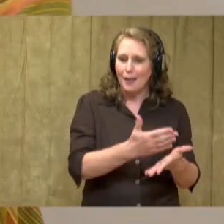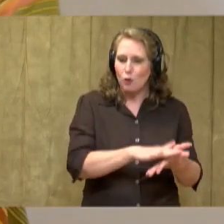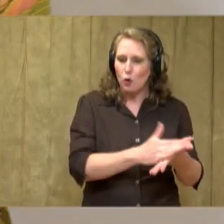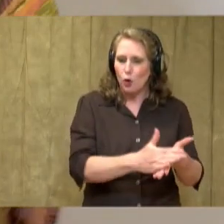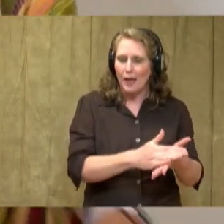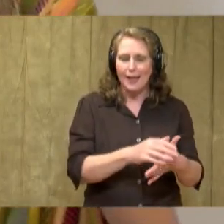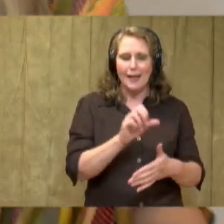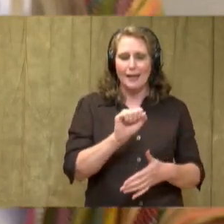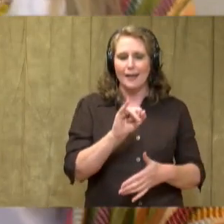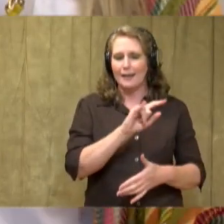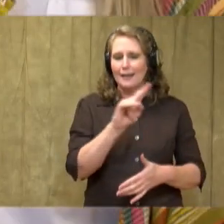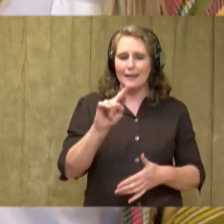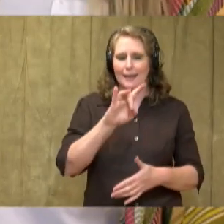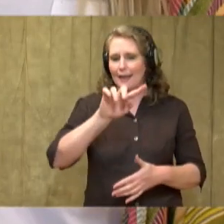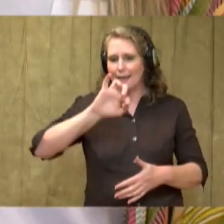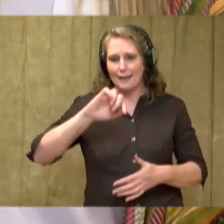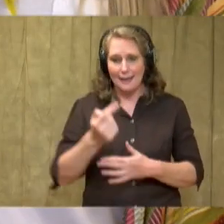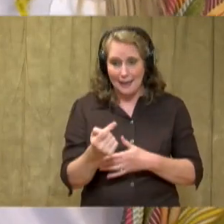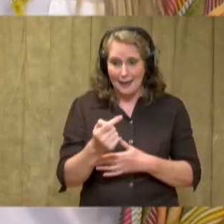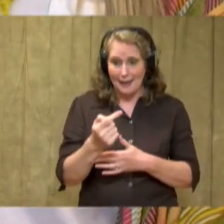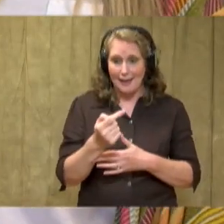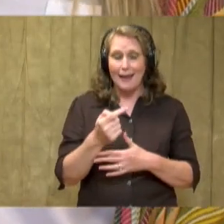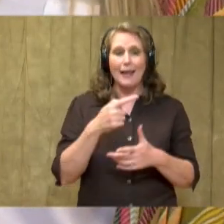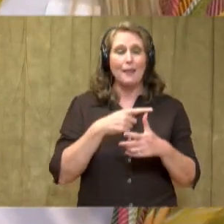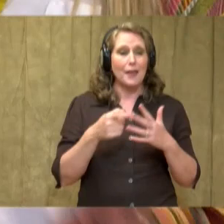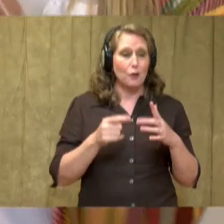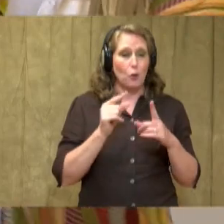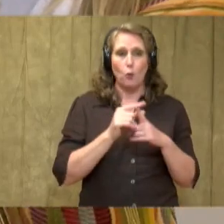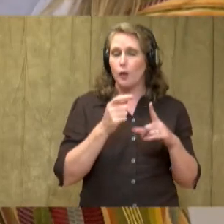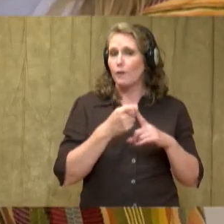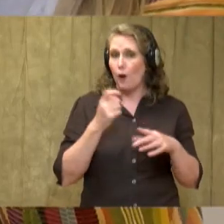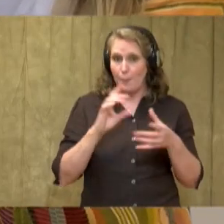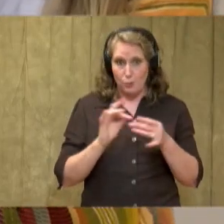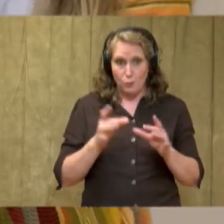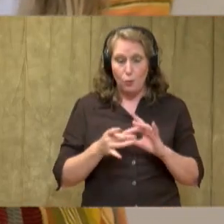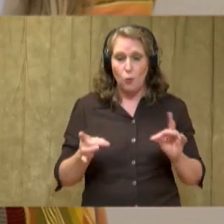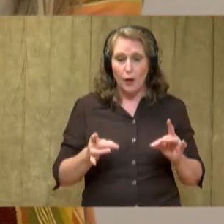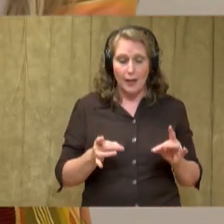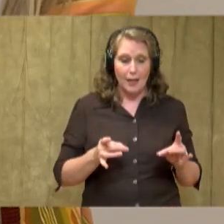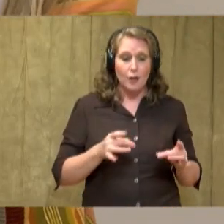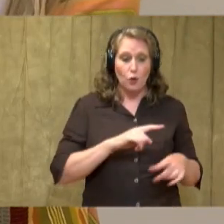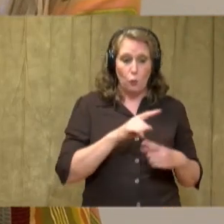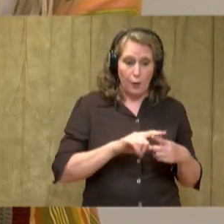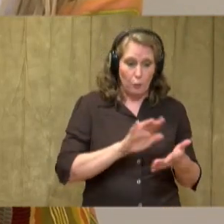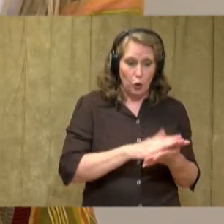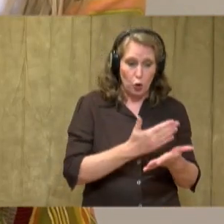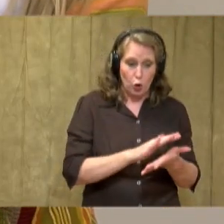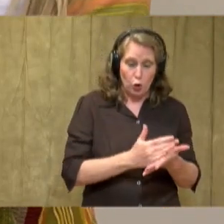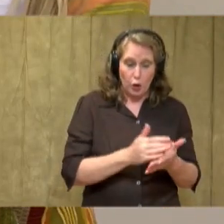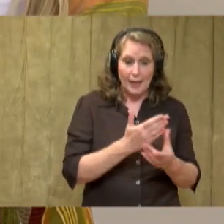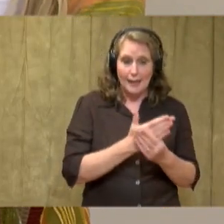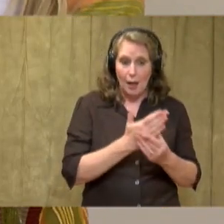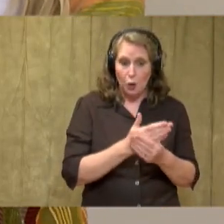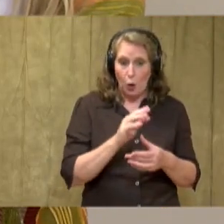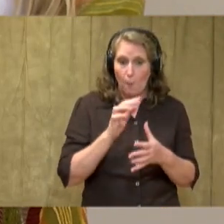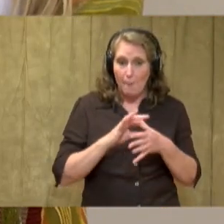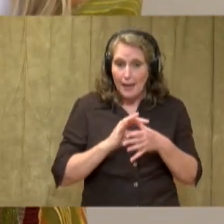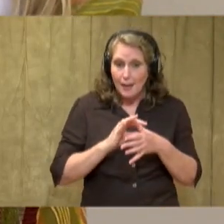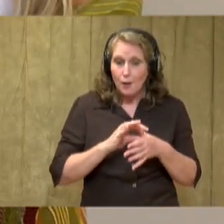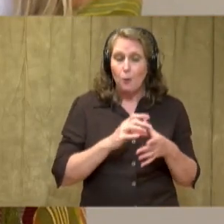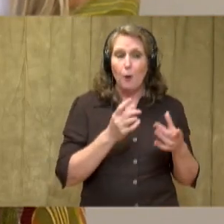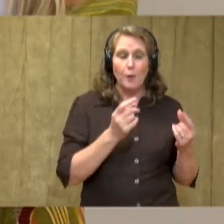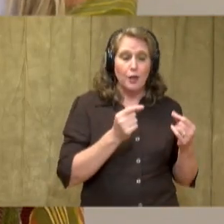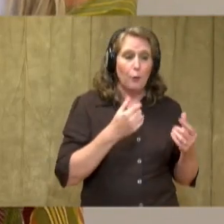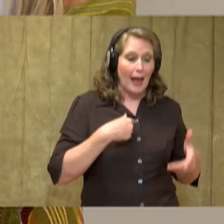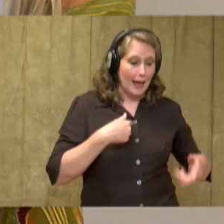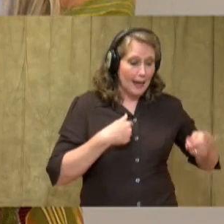Sizzling, that's right. And I'm just pulling these. These were ones that were straight from the story, okay? But we had a sizzling pan that